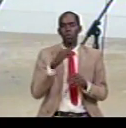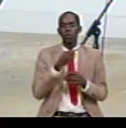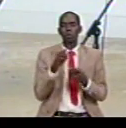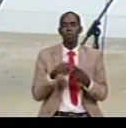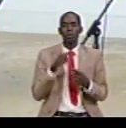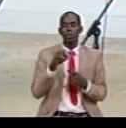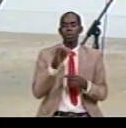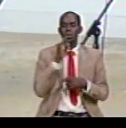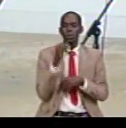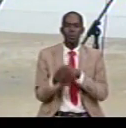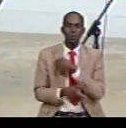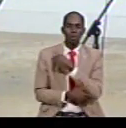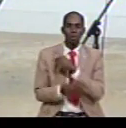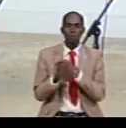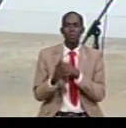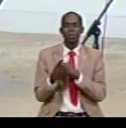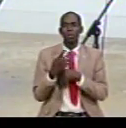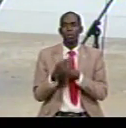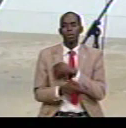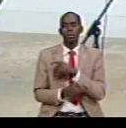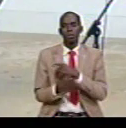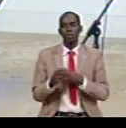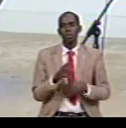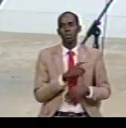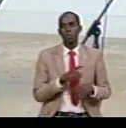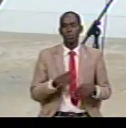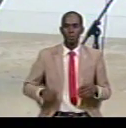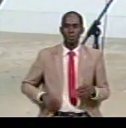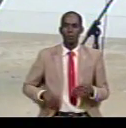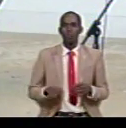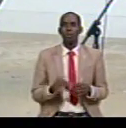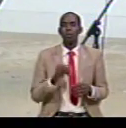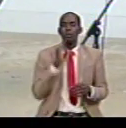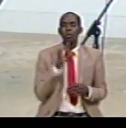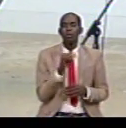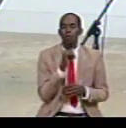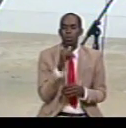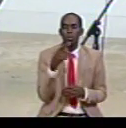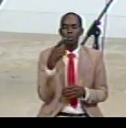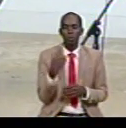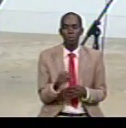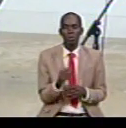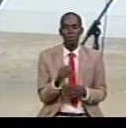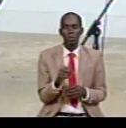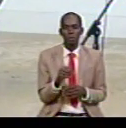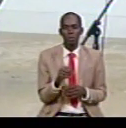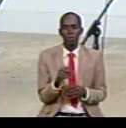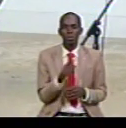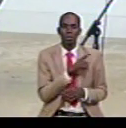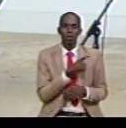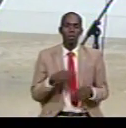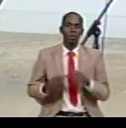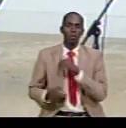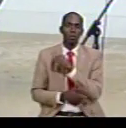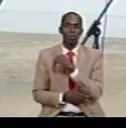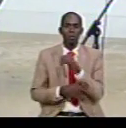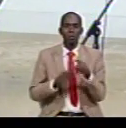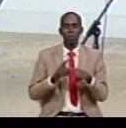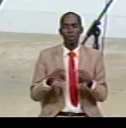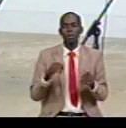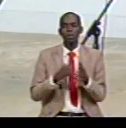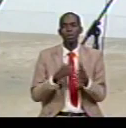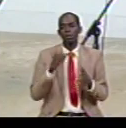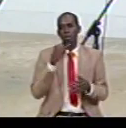It's not the Lord that is actually tempting us. The devil is the source of temptation. Then in Luke chapter 4, where